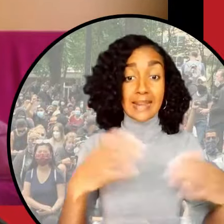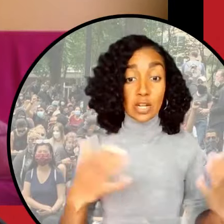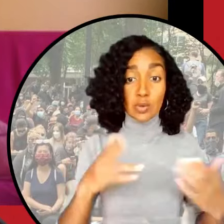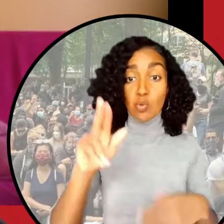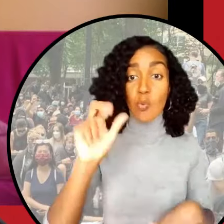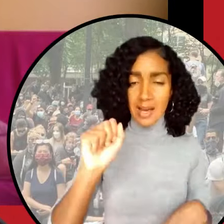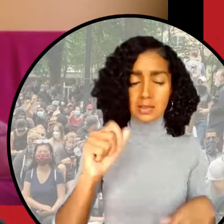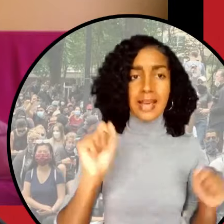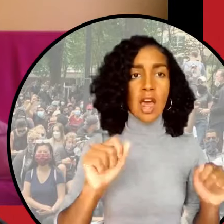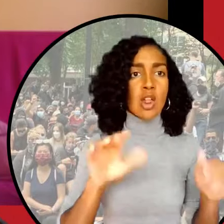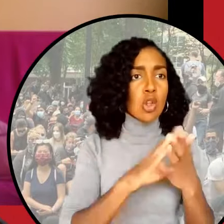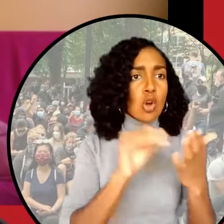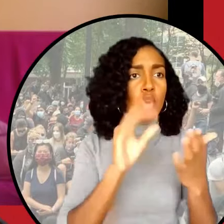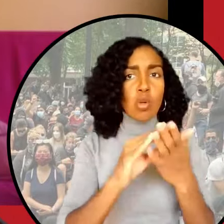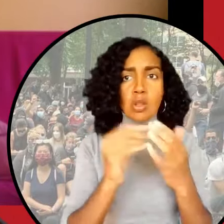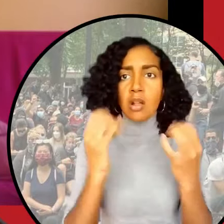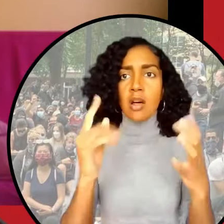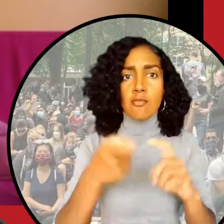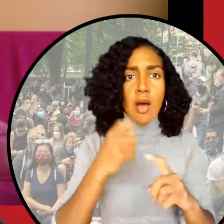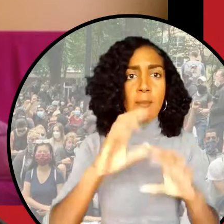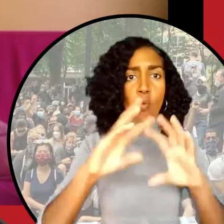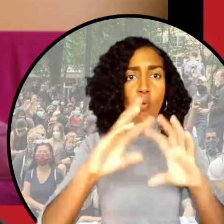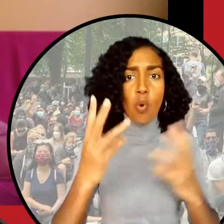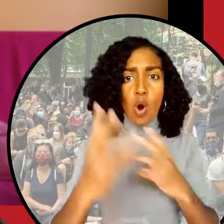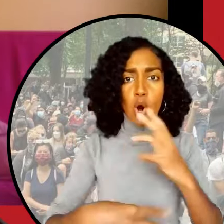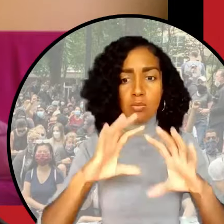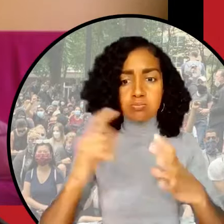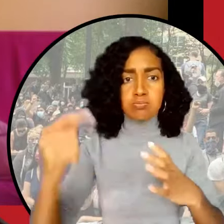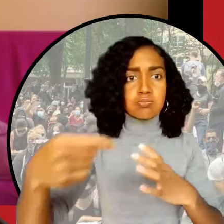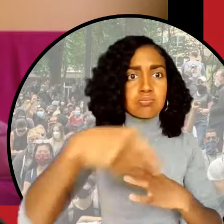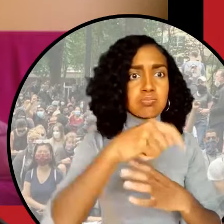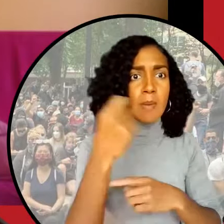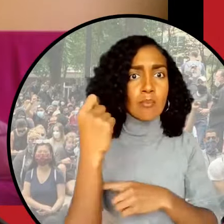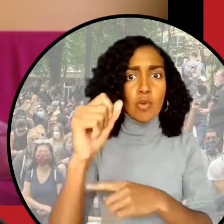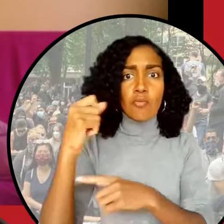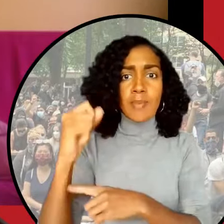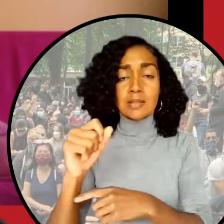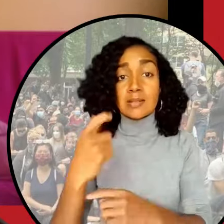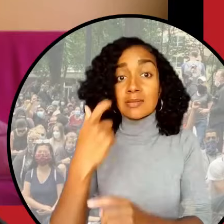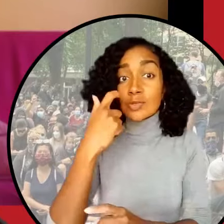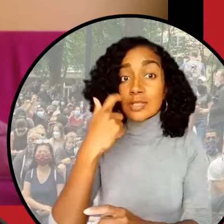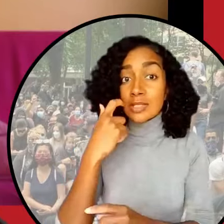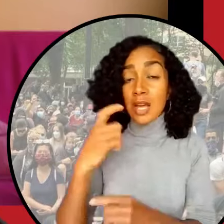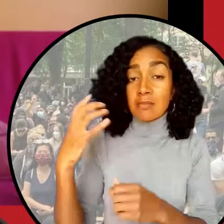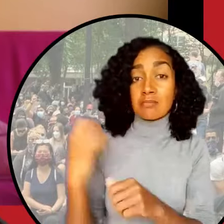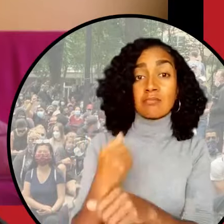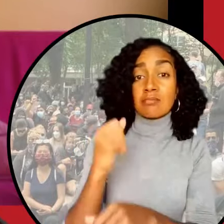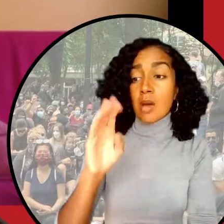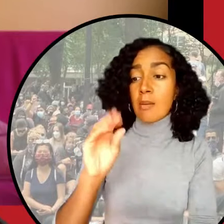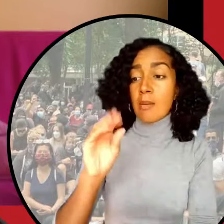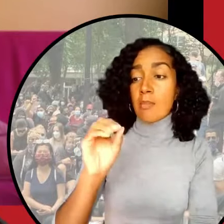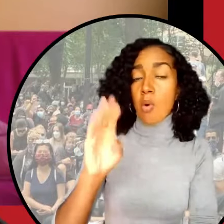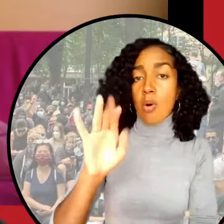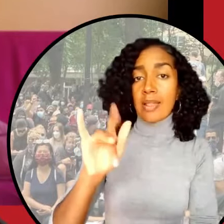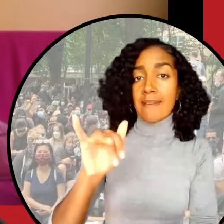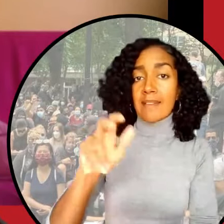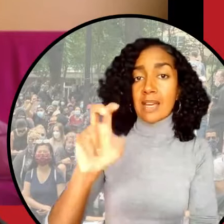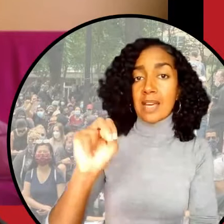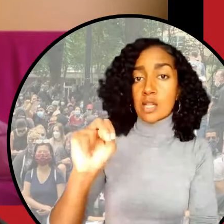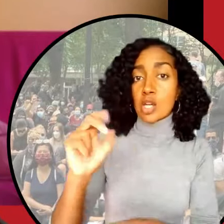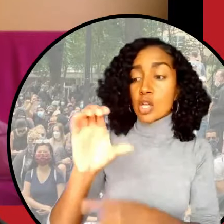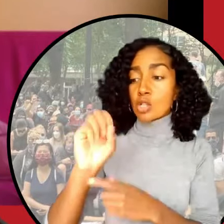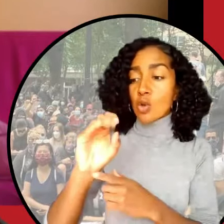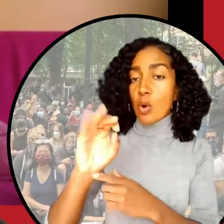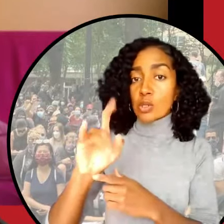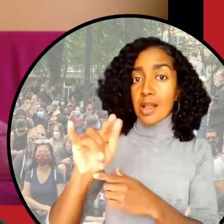of the US, including the recent triumph of Bolivian socialists over the US-backed coup. And we're lucky to